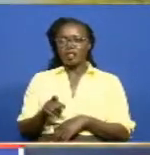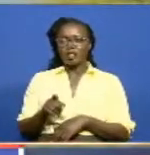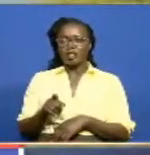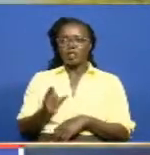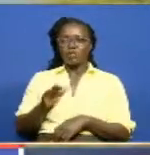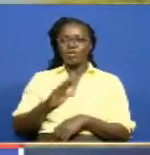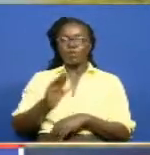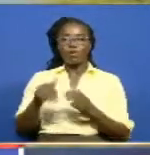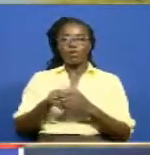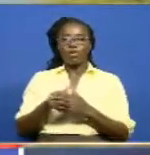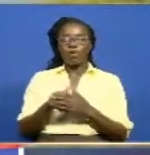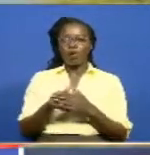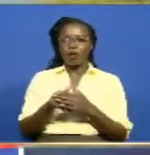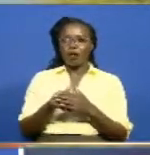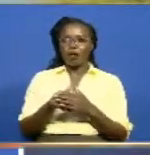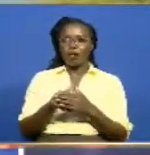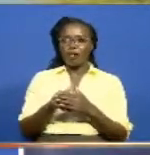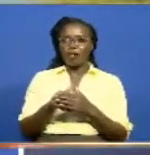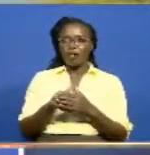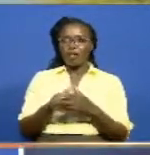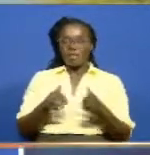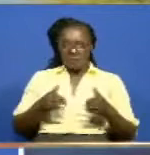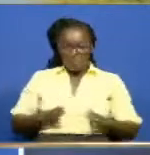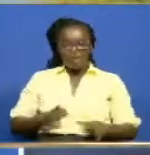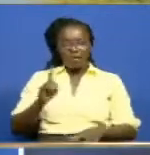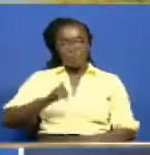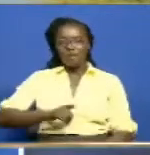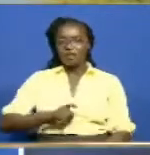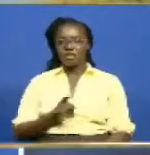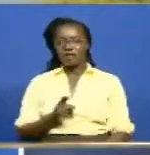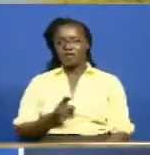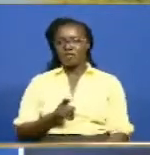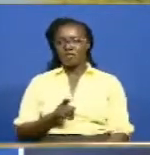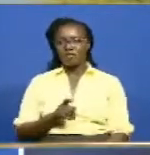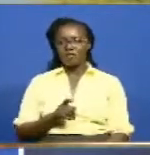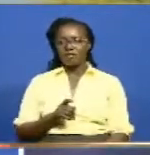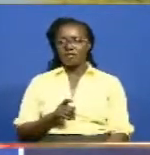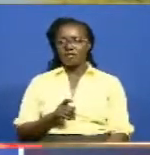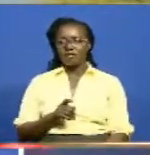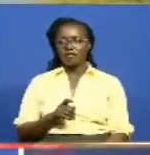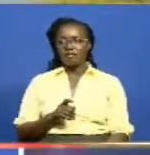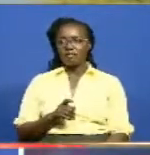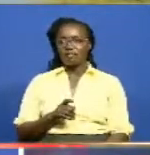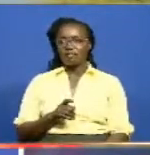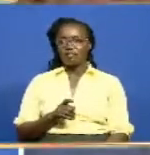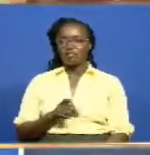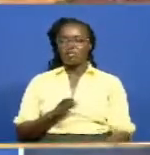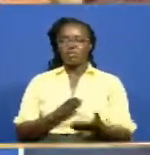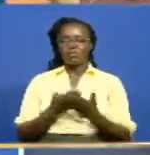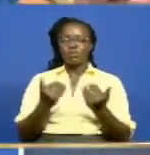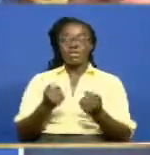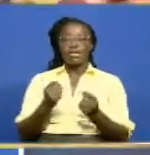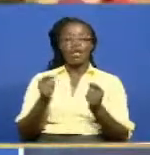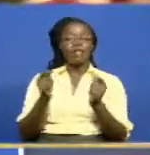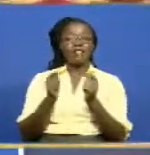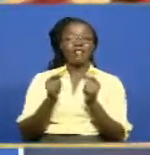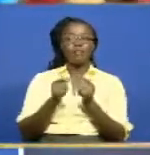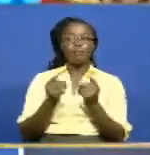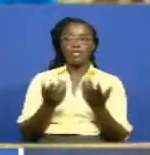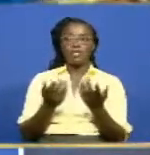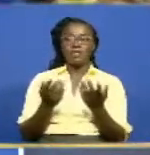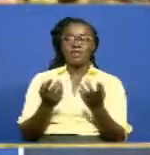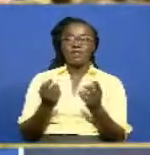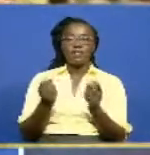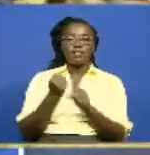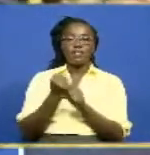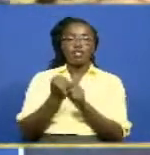woman is supposed to bear children through the, you know, child labor. You can labor differently.